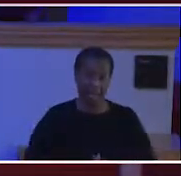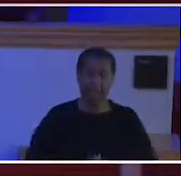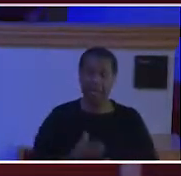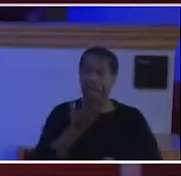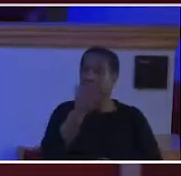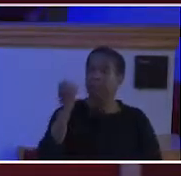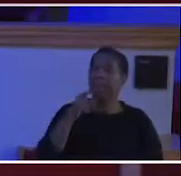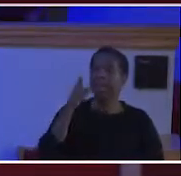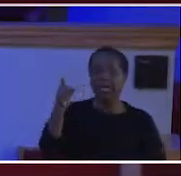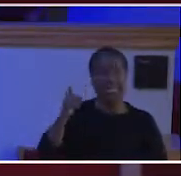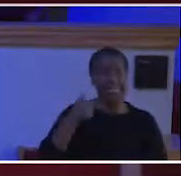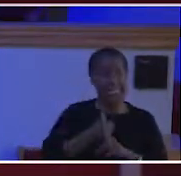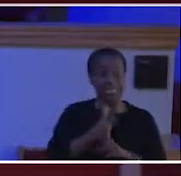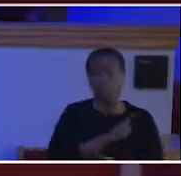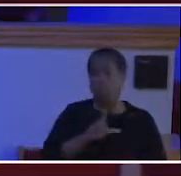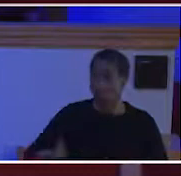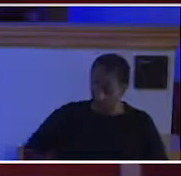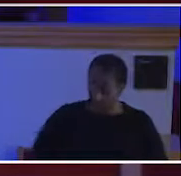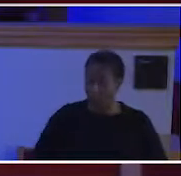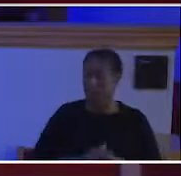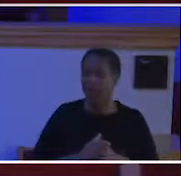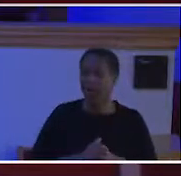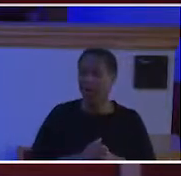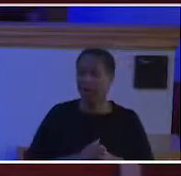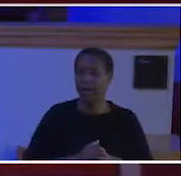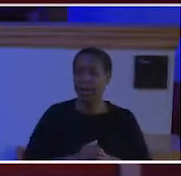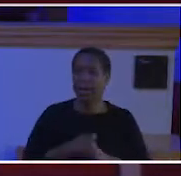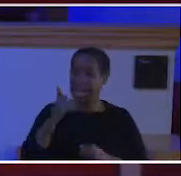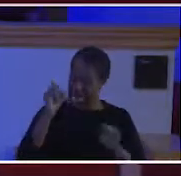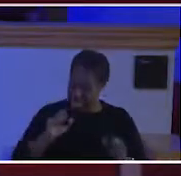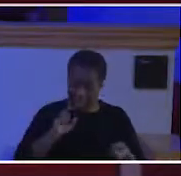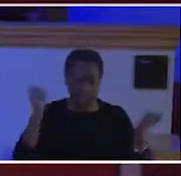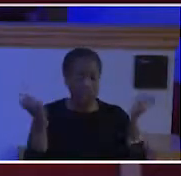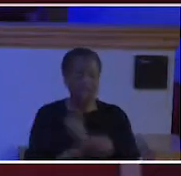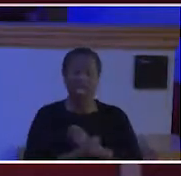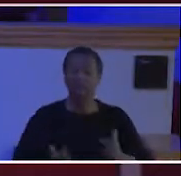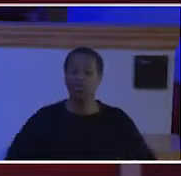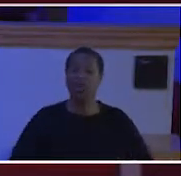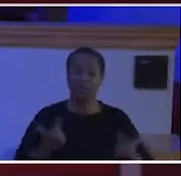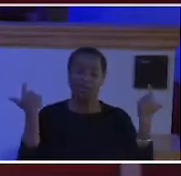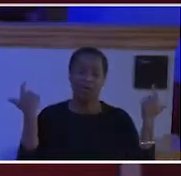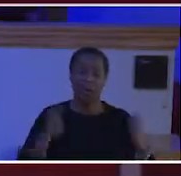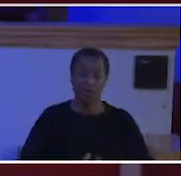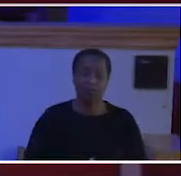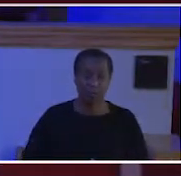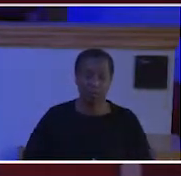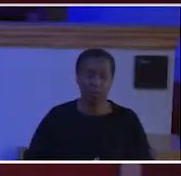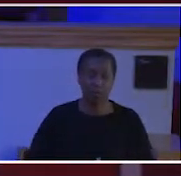he's the God that'll turn your life around.